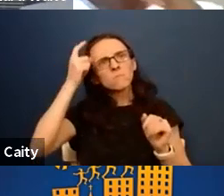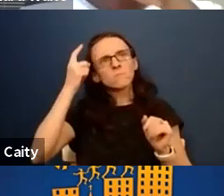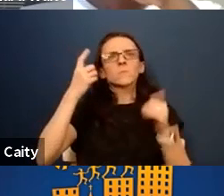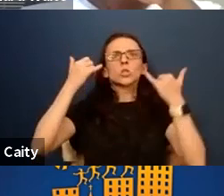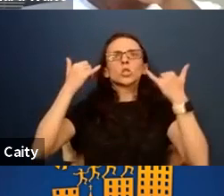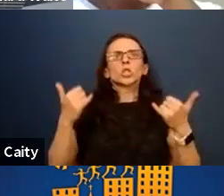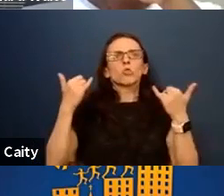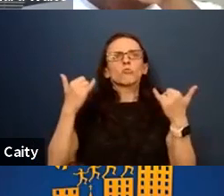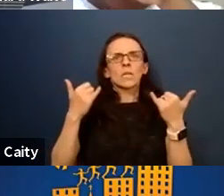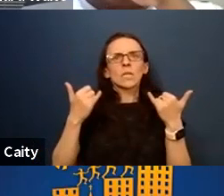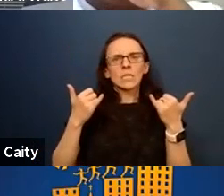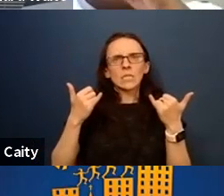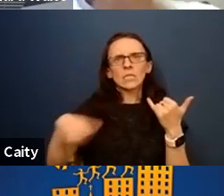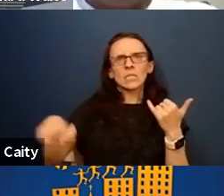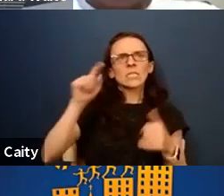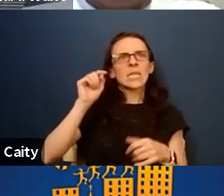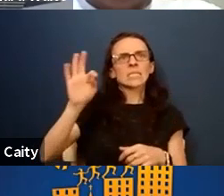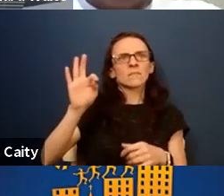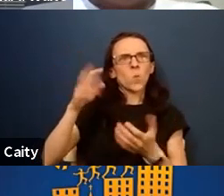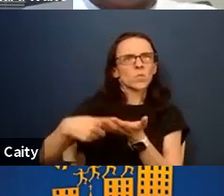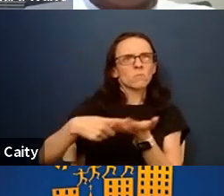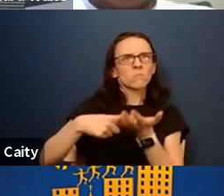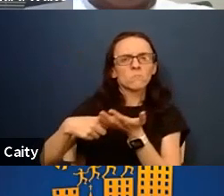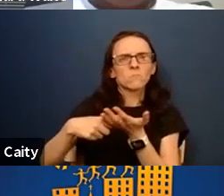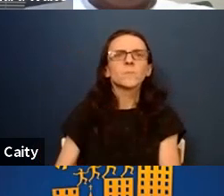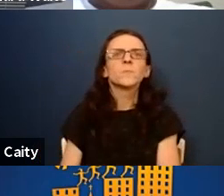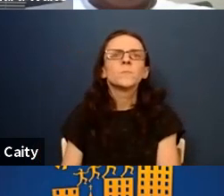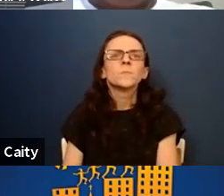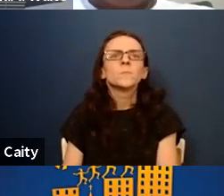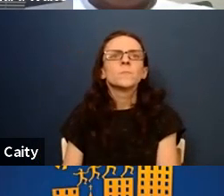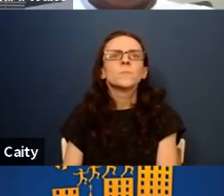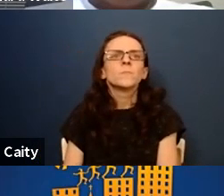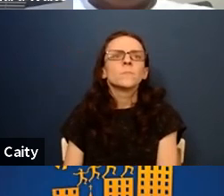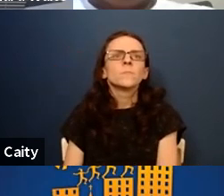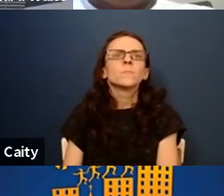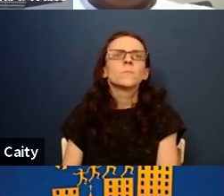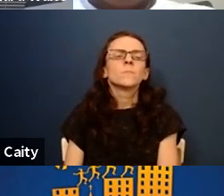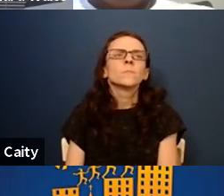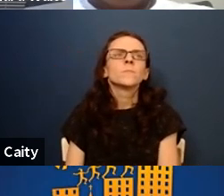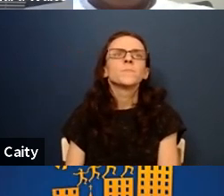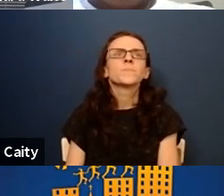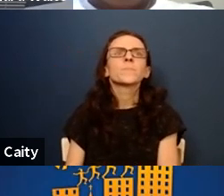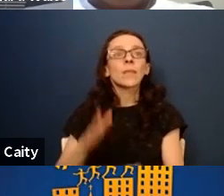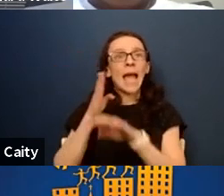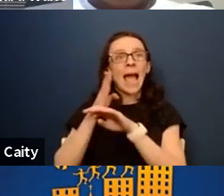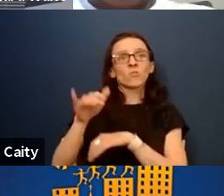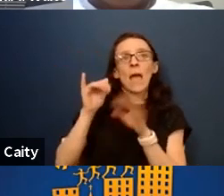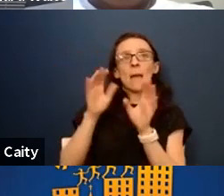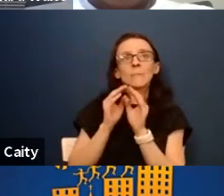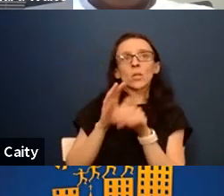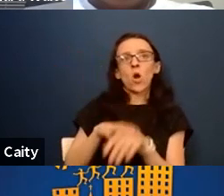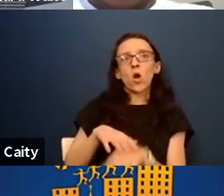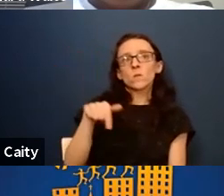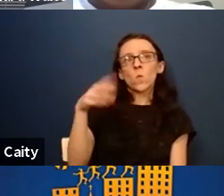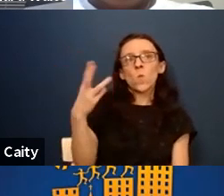under consideration by the task force. And following our meeting on Wednesday, the 16th, we